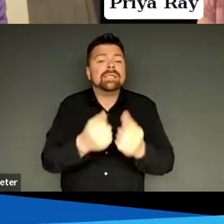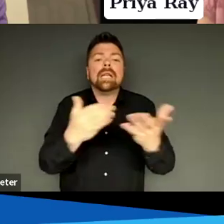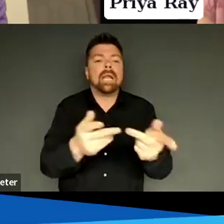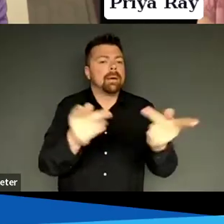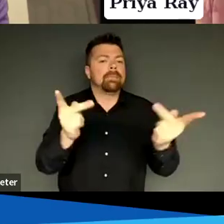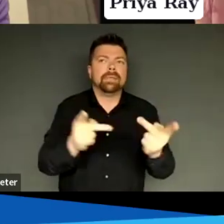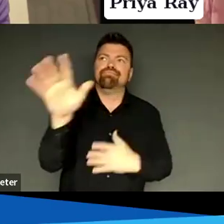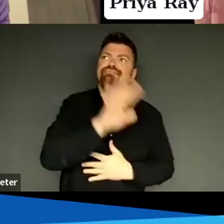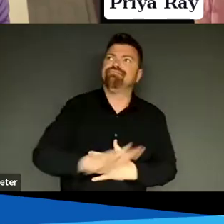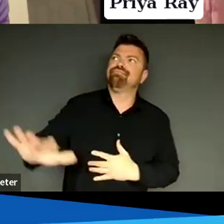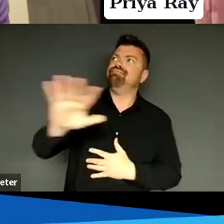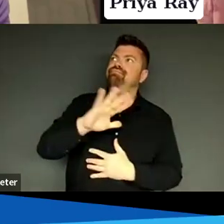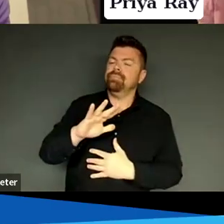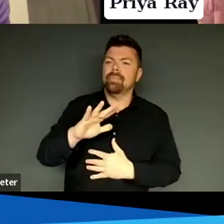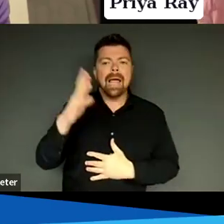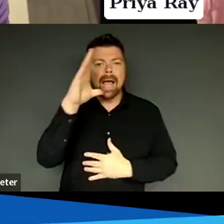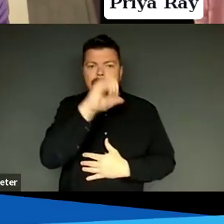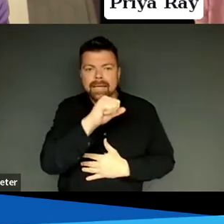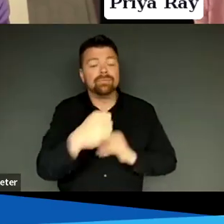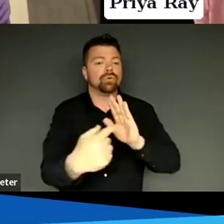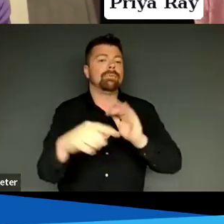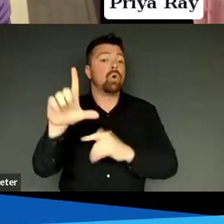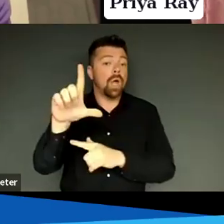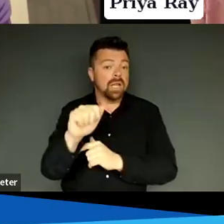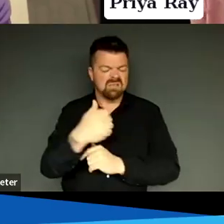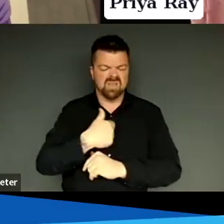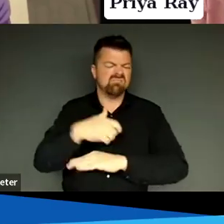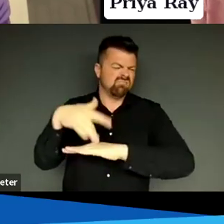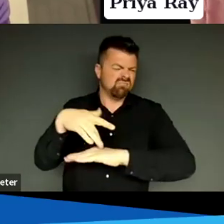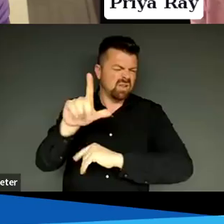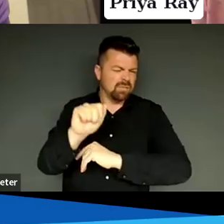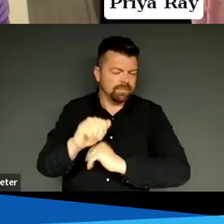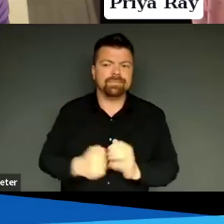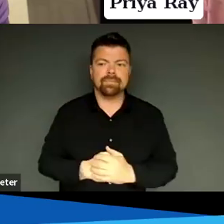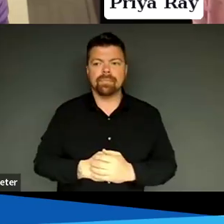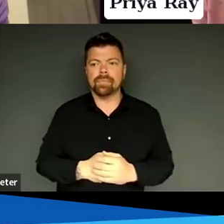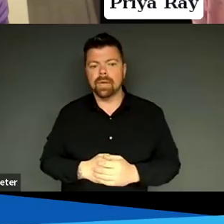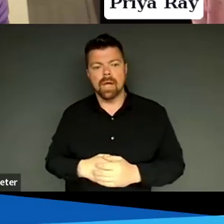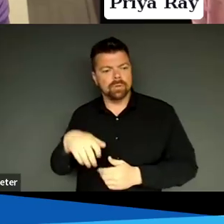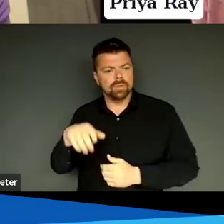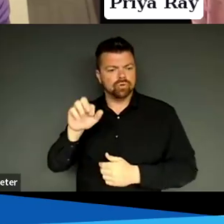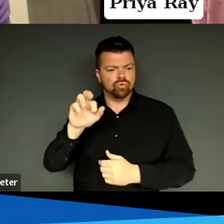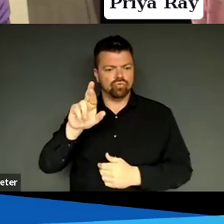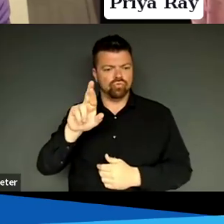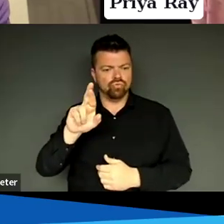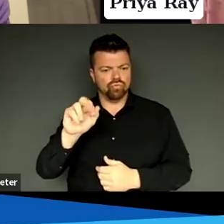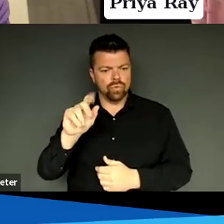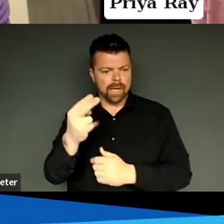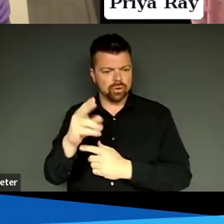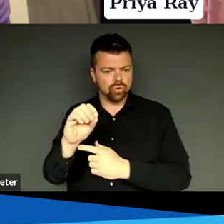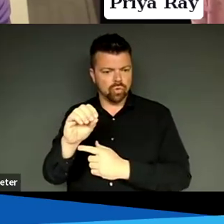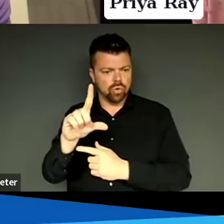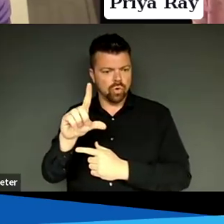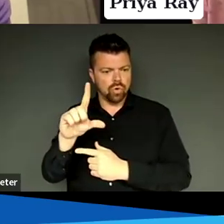places. I guess when I was in LA and I was at Rancho Los Amigos Hospital, and you go